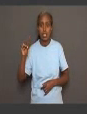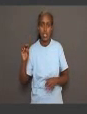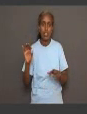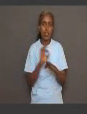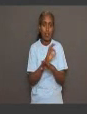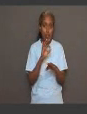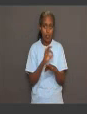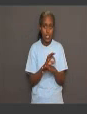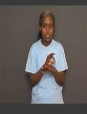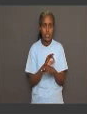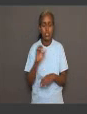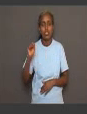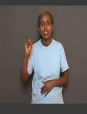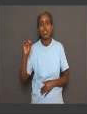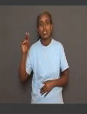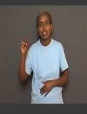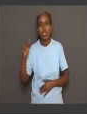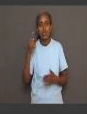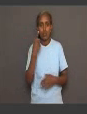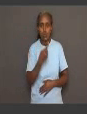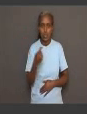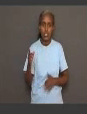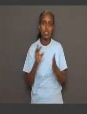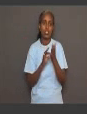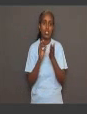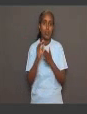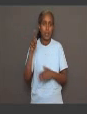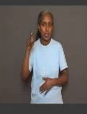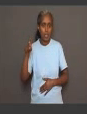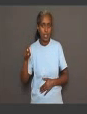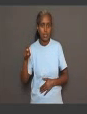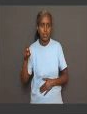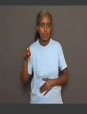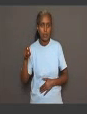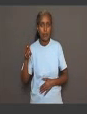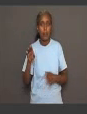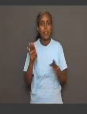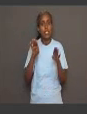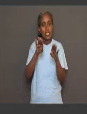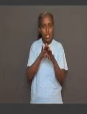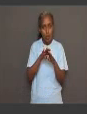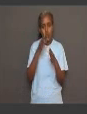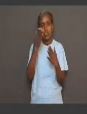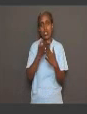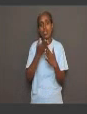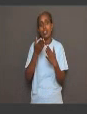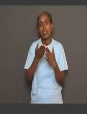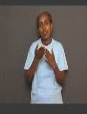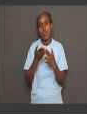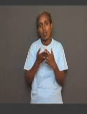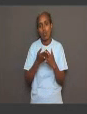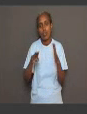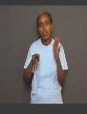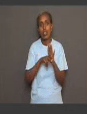function assigns to each number x in the closed interval of